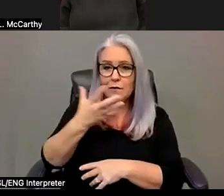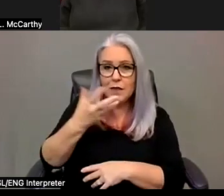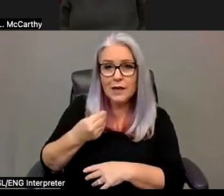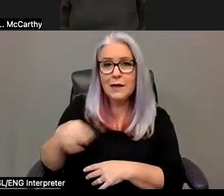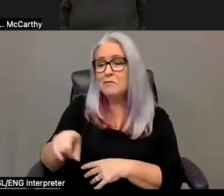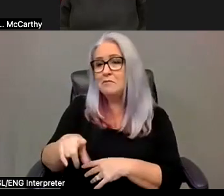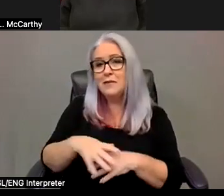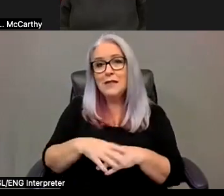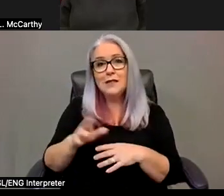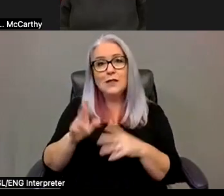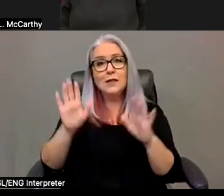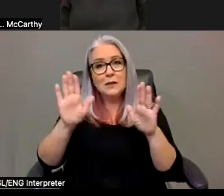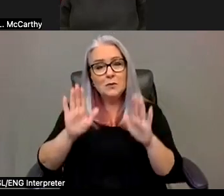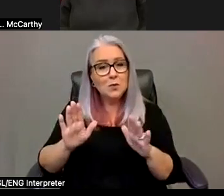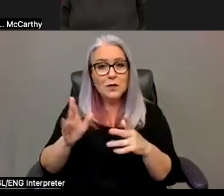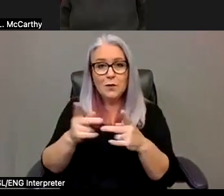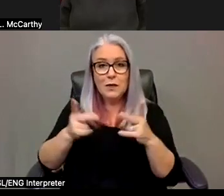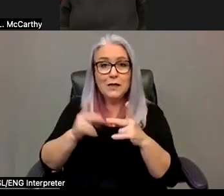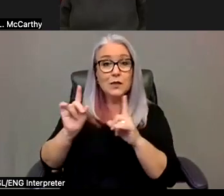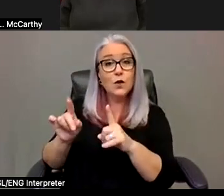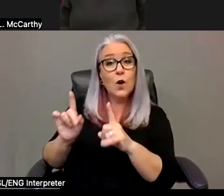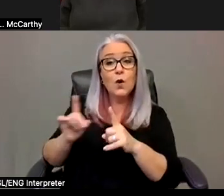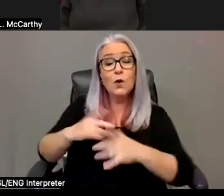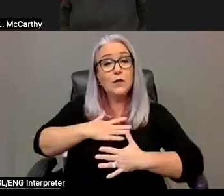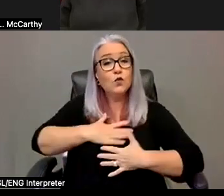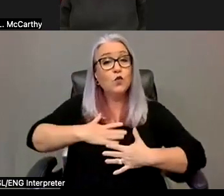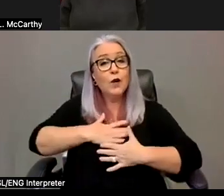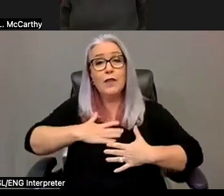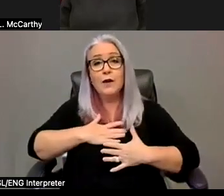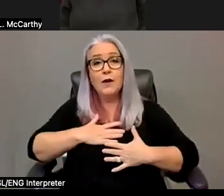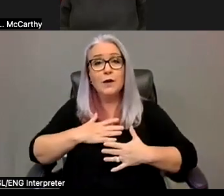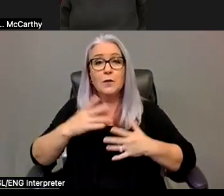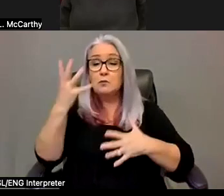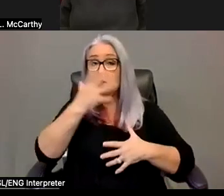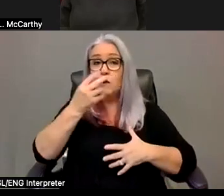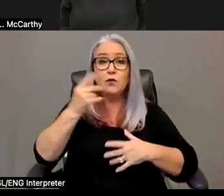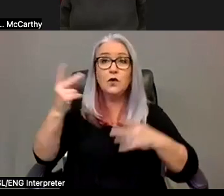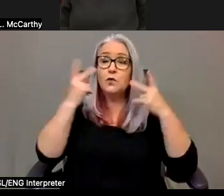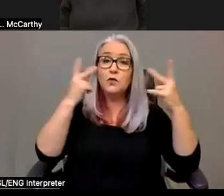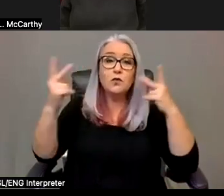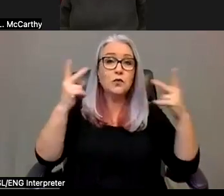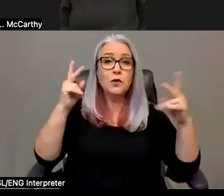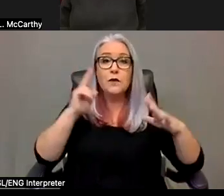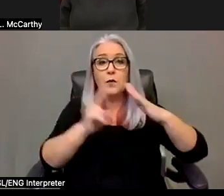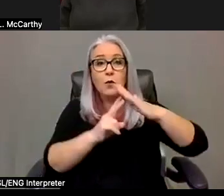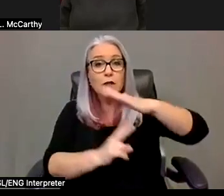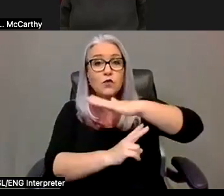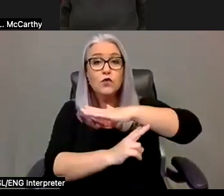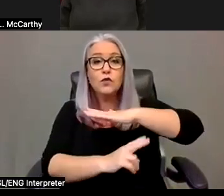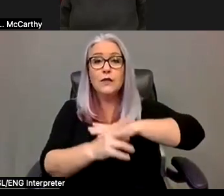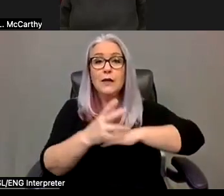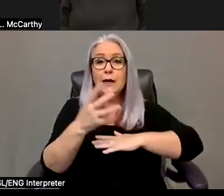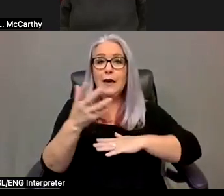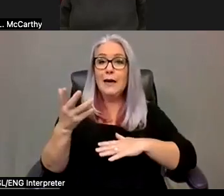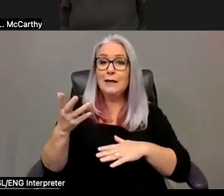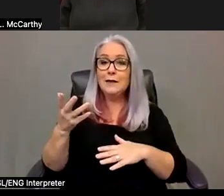It's a place to go and just enjoy the incredible view of the bridge. And, we